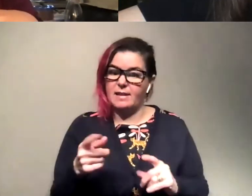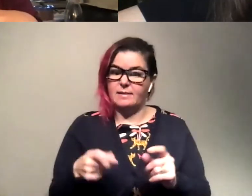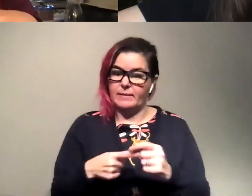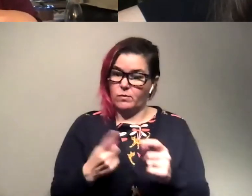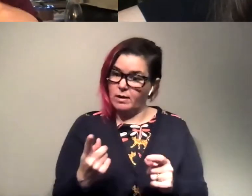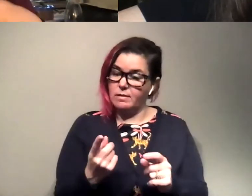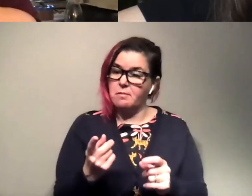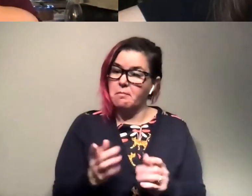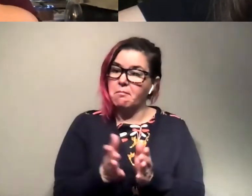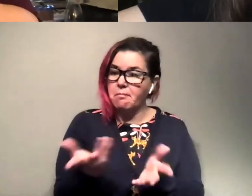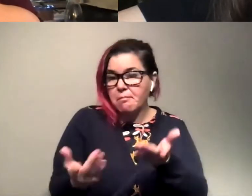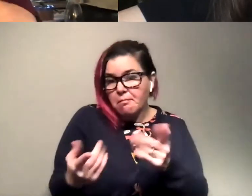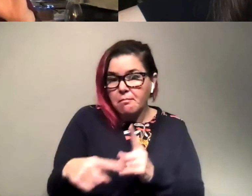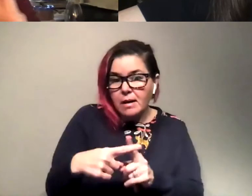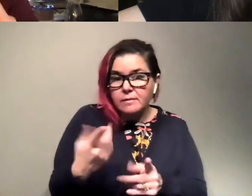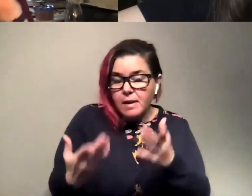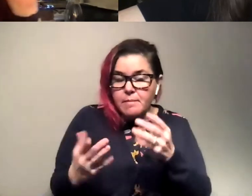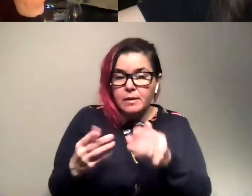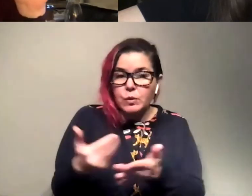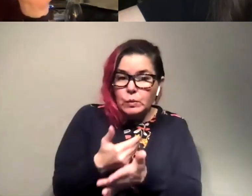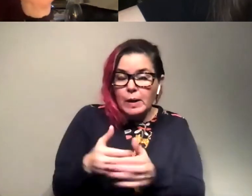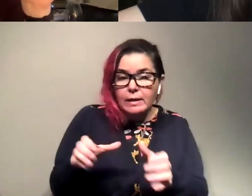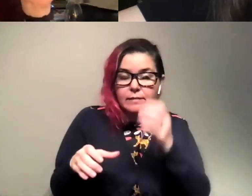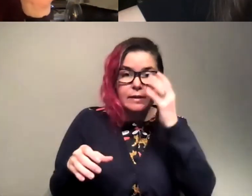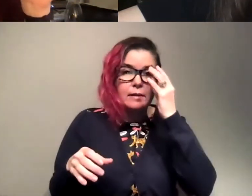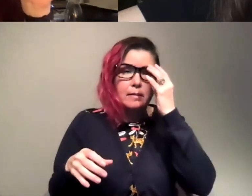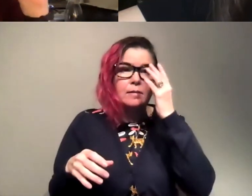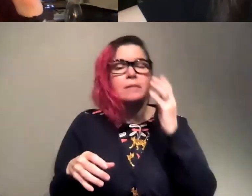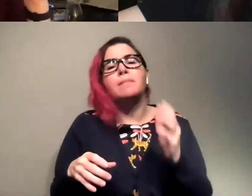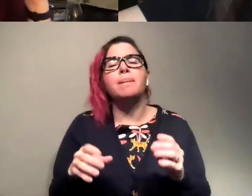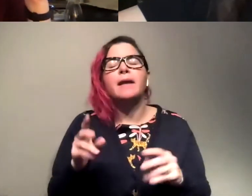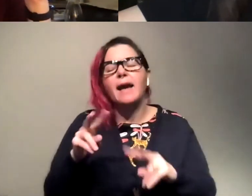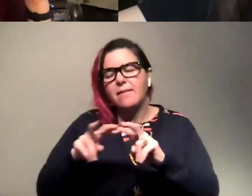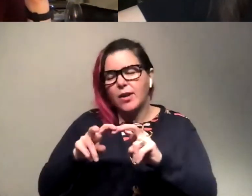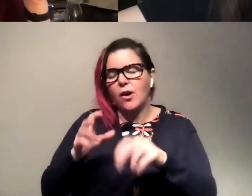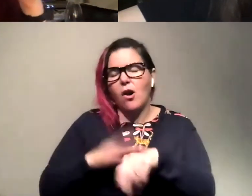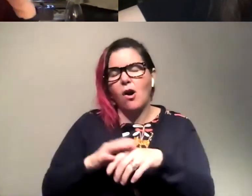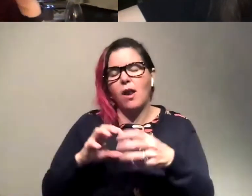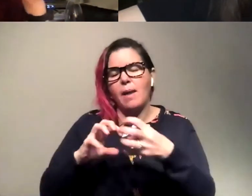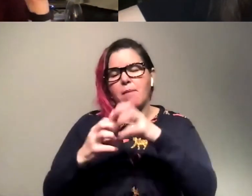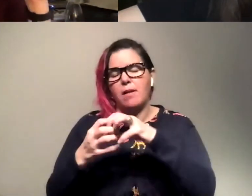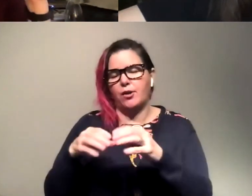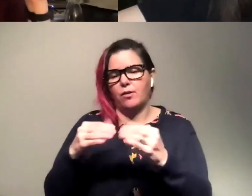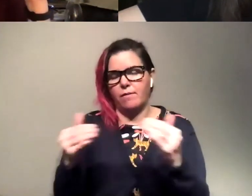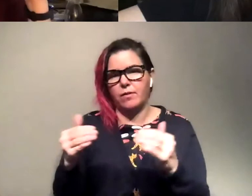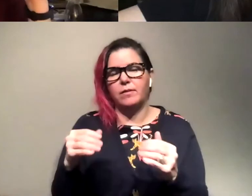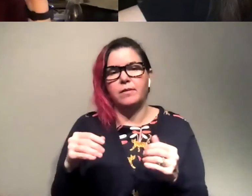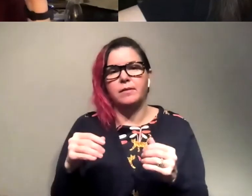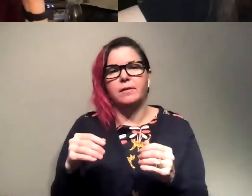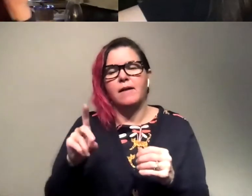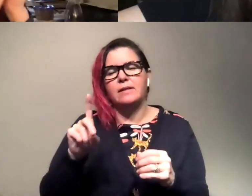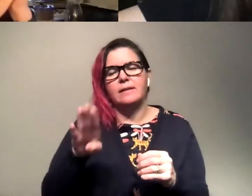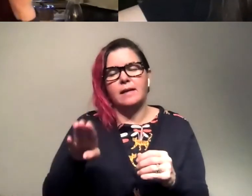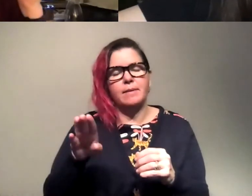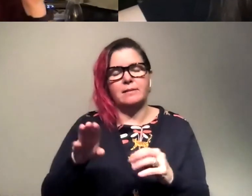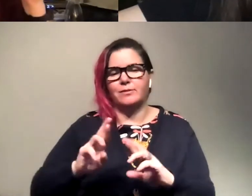terms of its activity, if it looks new, and we can figure that out more molecularly. We can kind of, there's databases where we